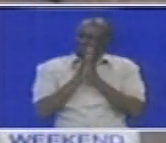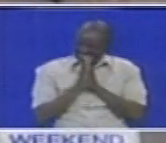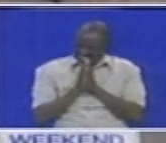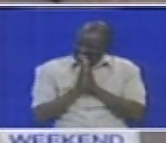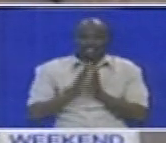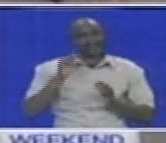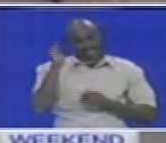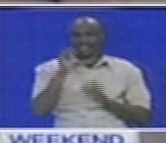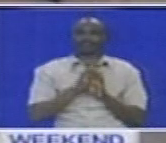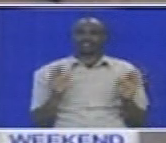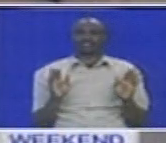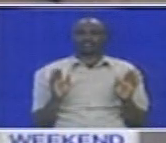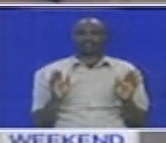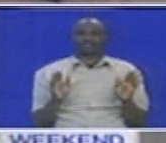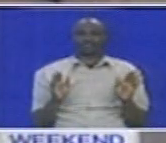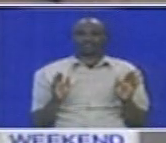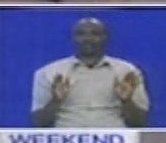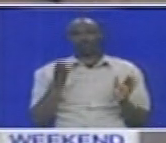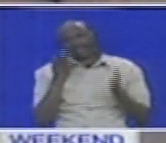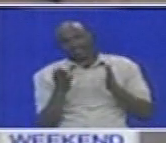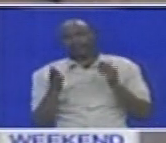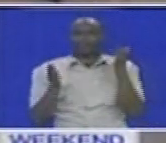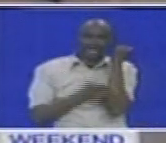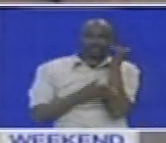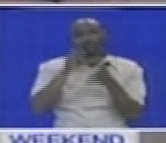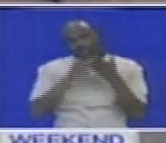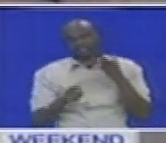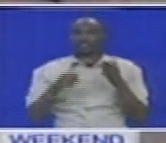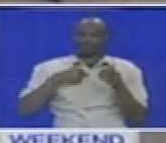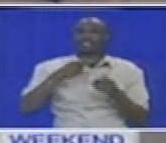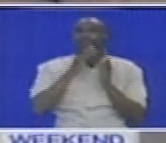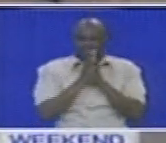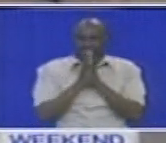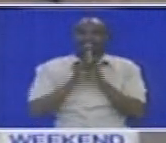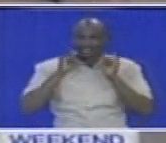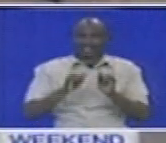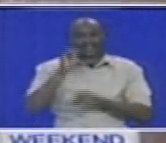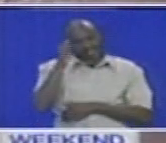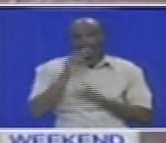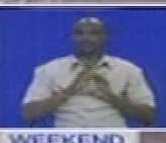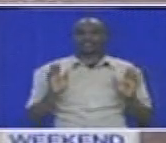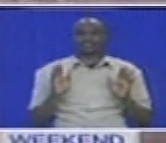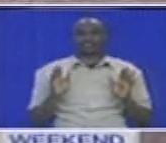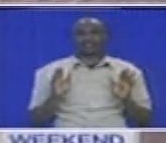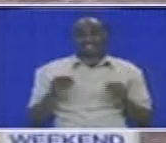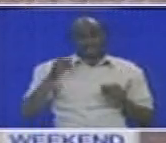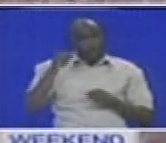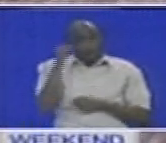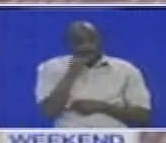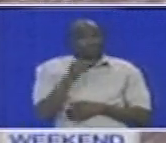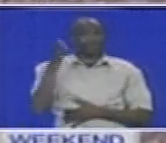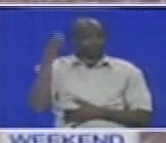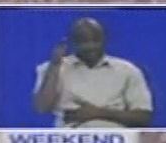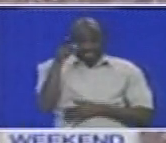ninaomba. Niwe nini? Mwana Kenya hiyo. Ninaomba hiyo, ndio kama hiyo. In the olden times, the